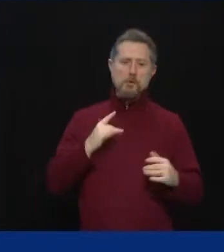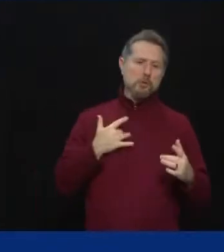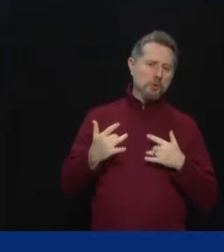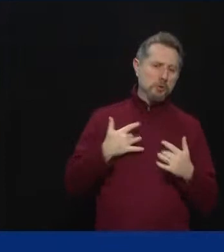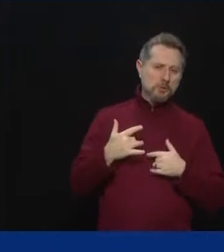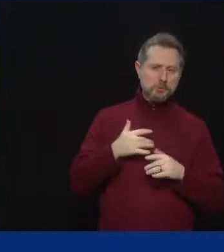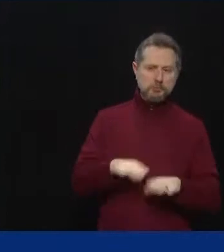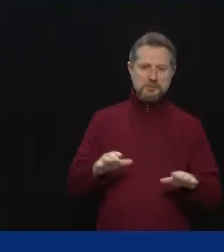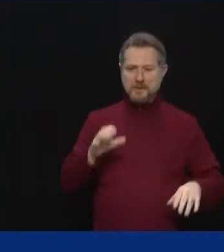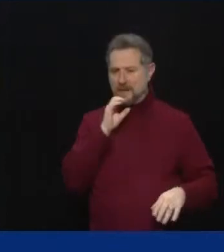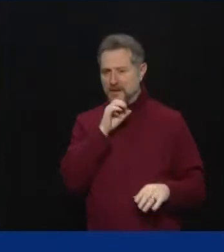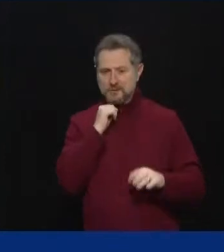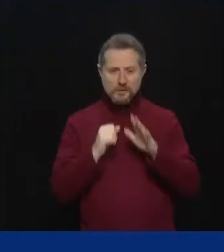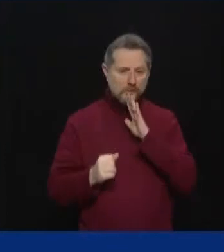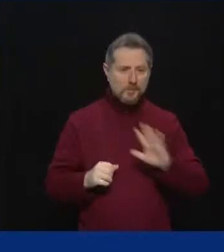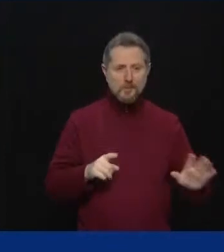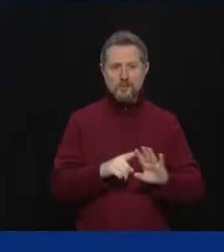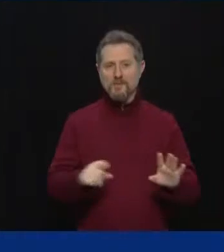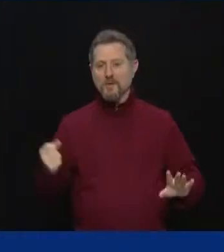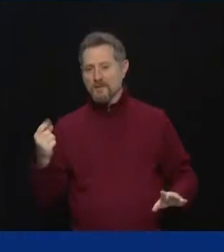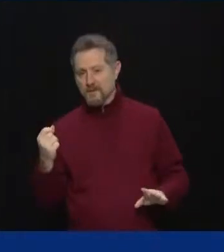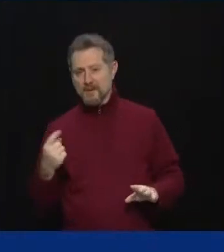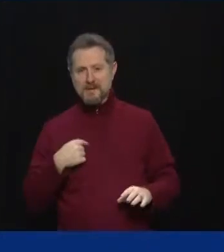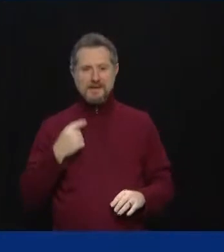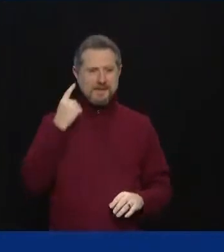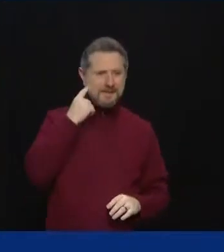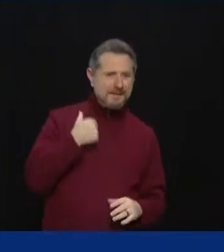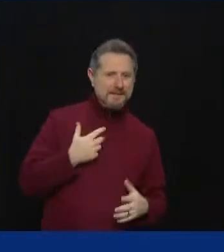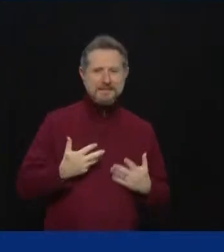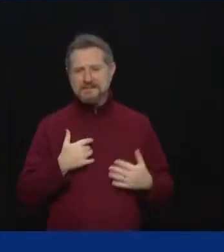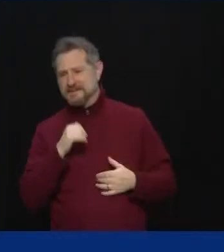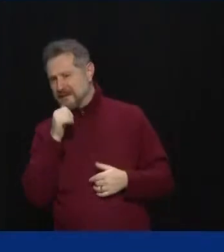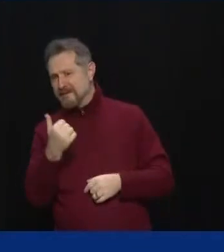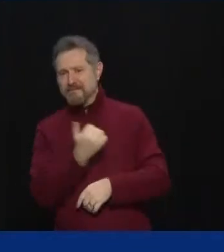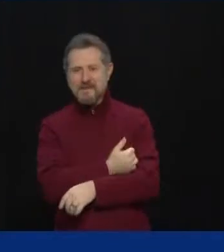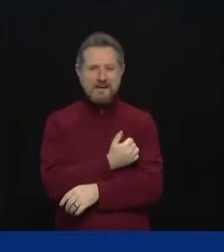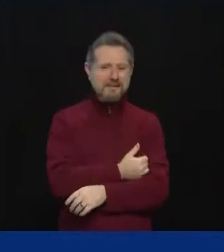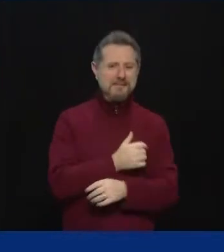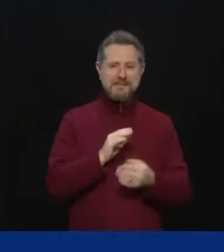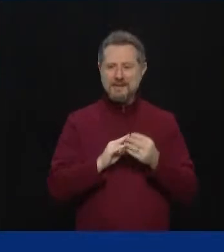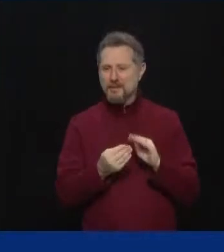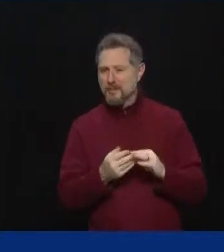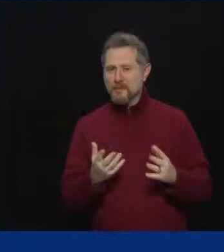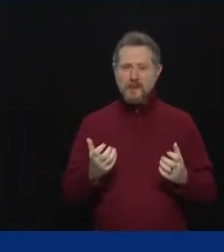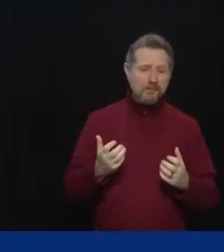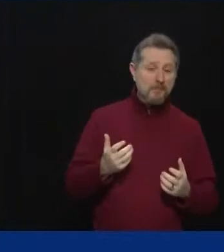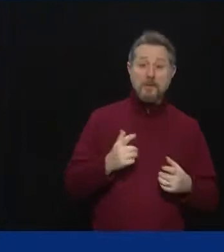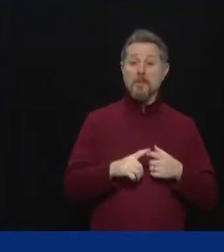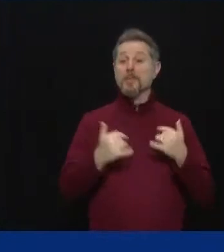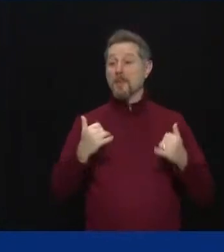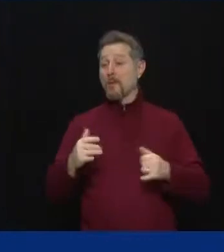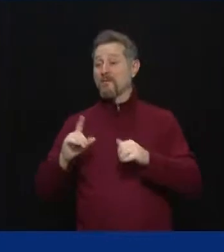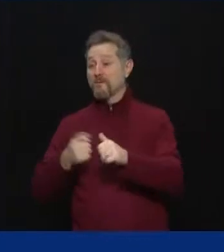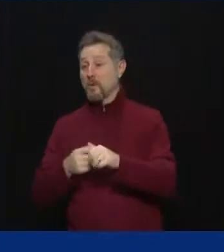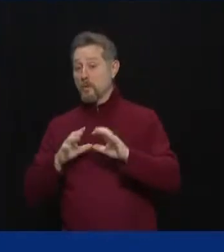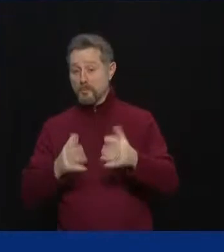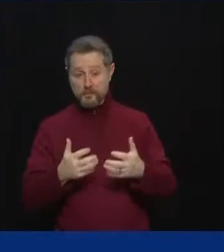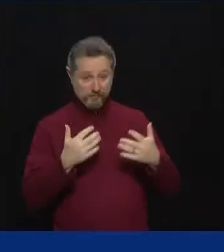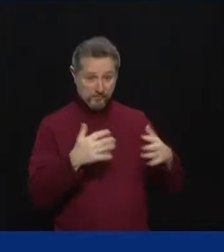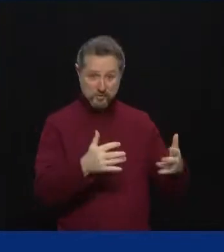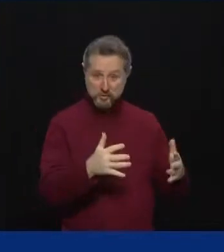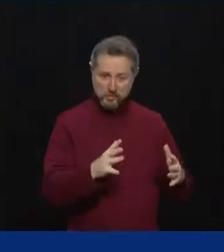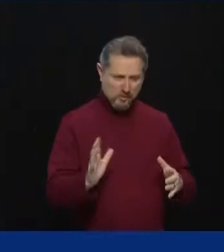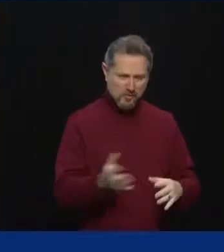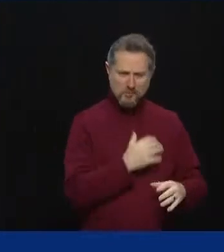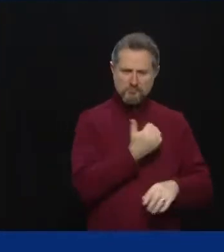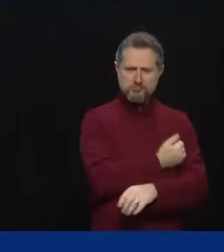ages 5 to 11 were not getting fully vaccinated at the rate we wanted to see. The first wave of kids have now received their second dose, and